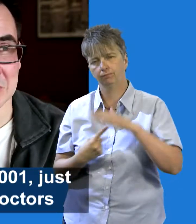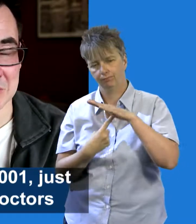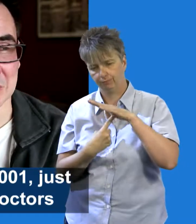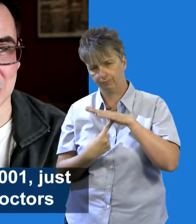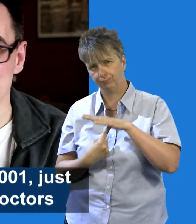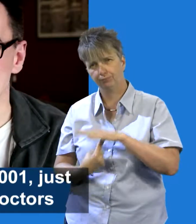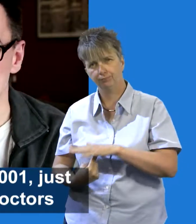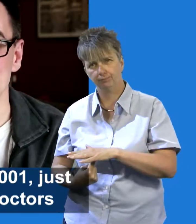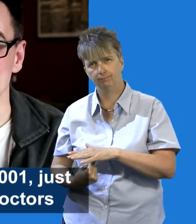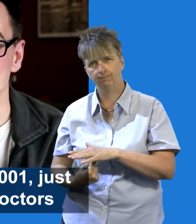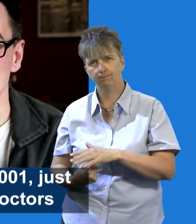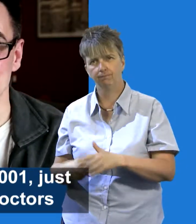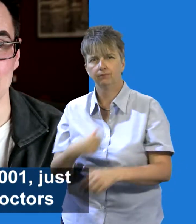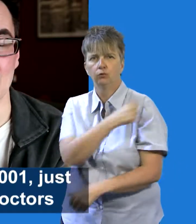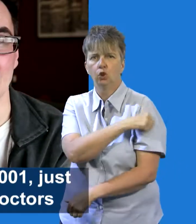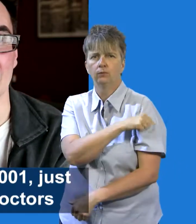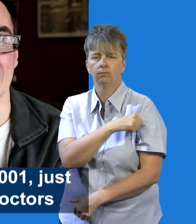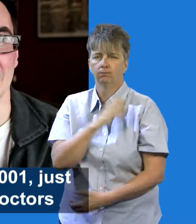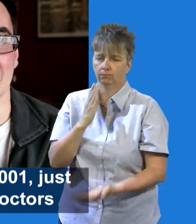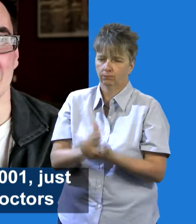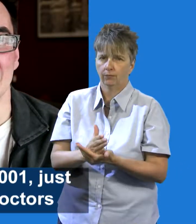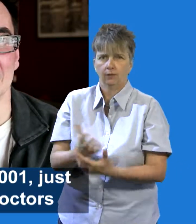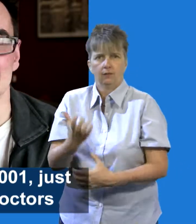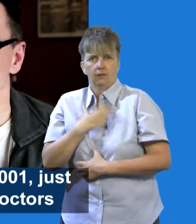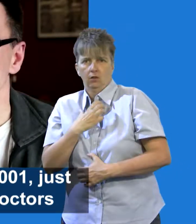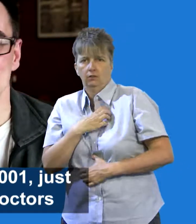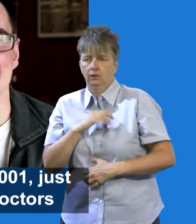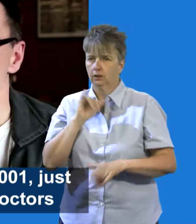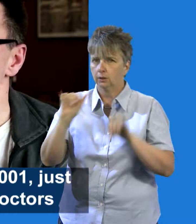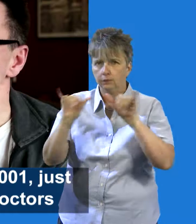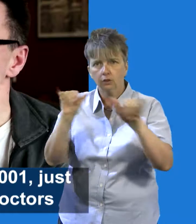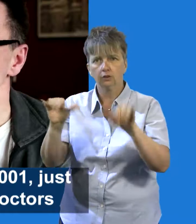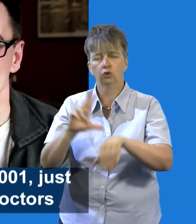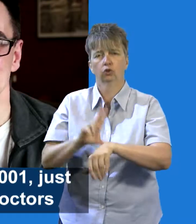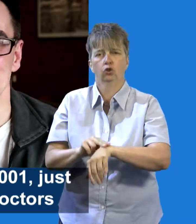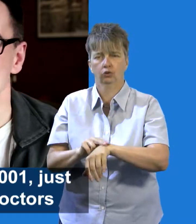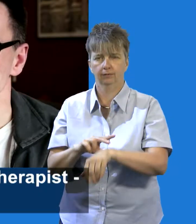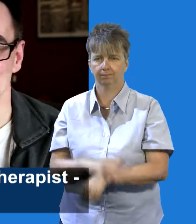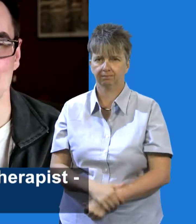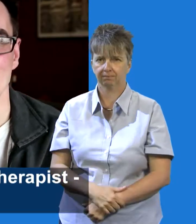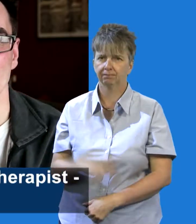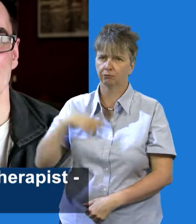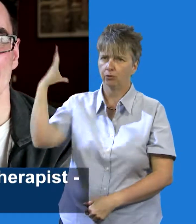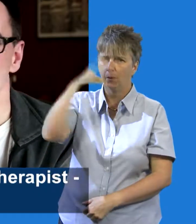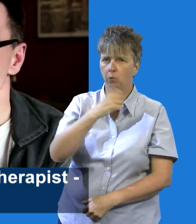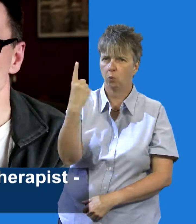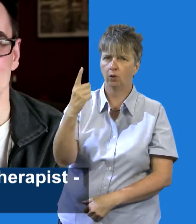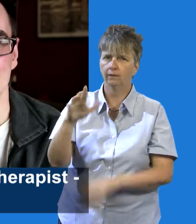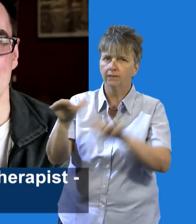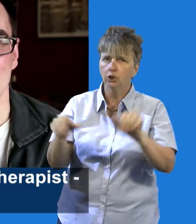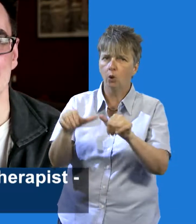when I was really depressed in 2001, just being really frightened of the doctors and saying to